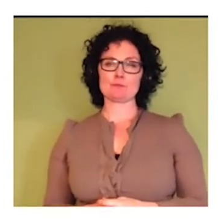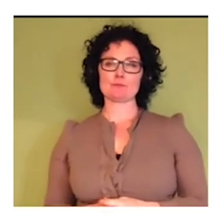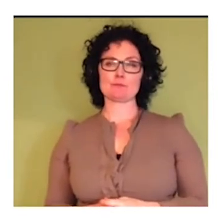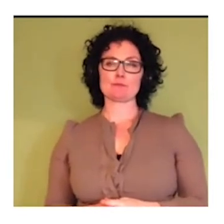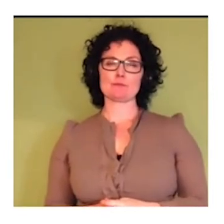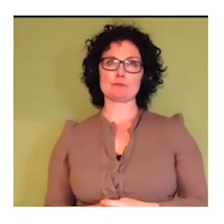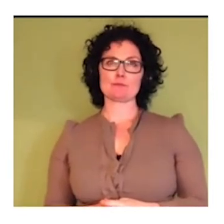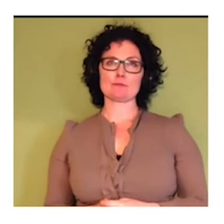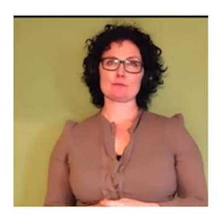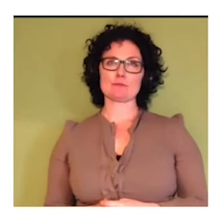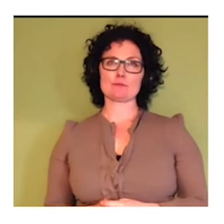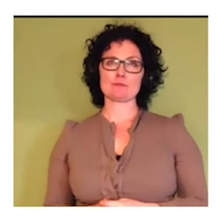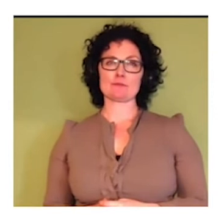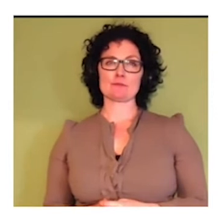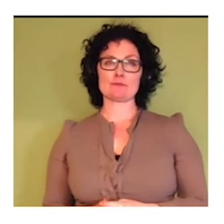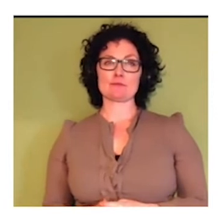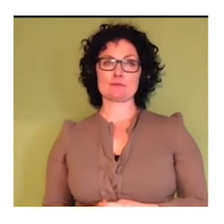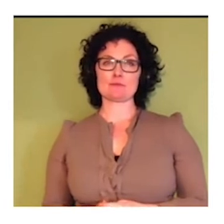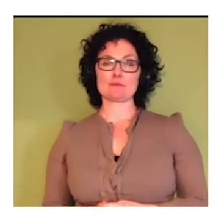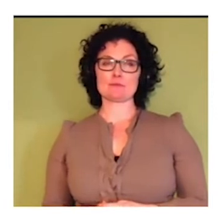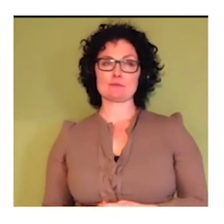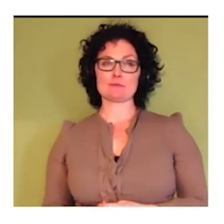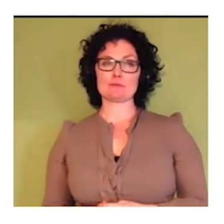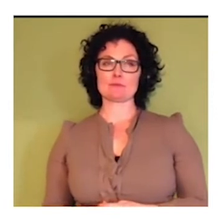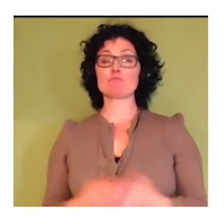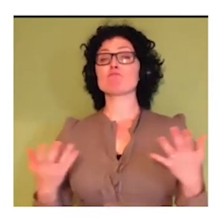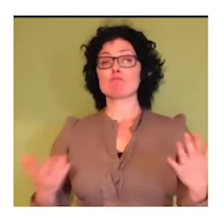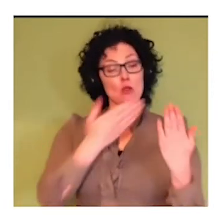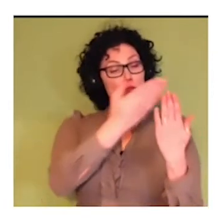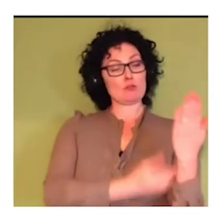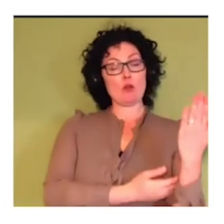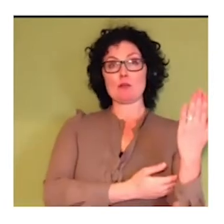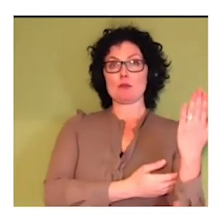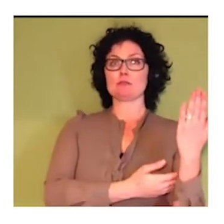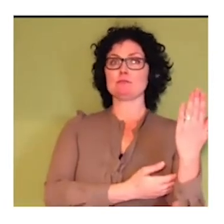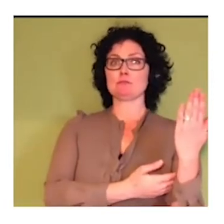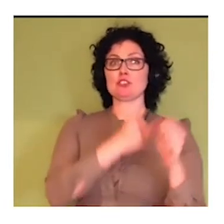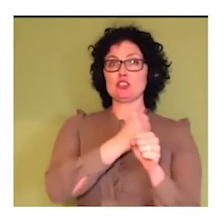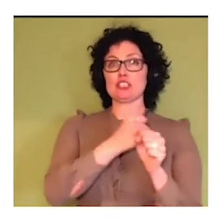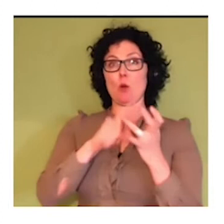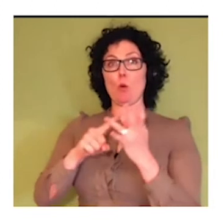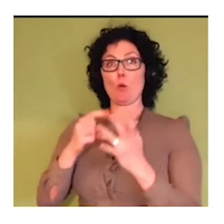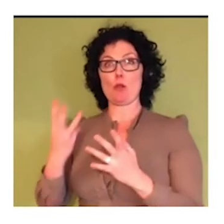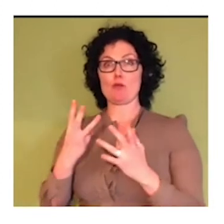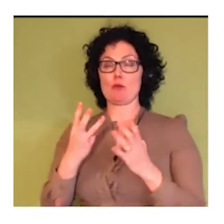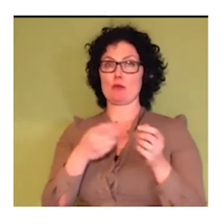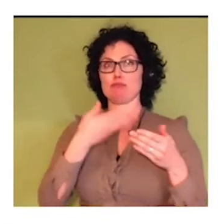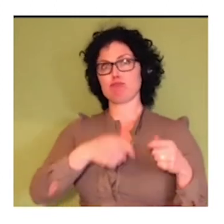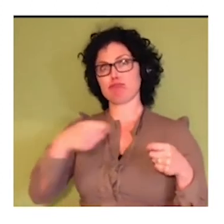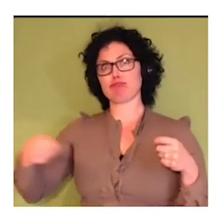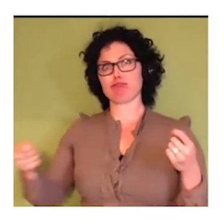So the document itself is quite long, G003, over 30 pages,